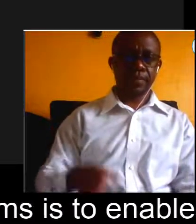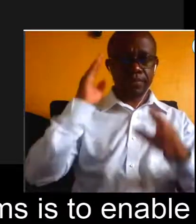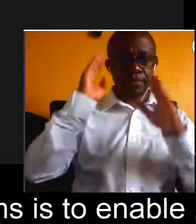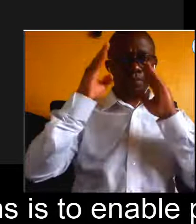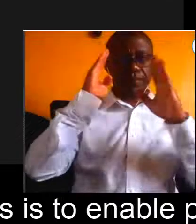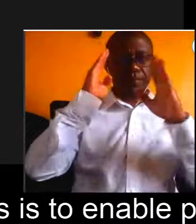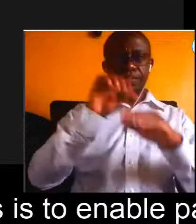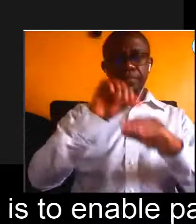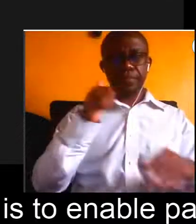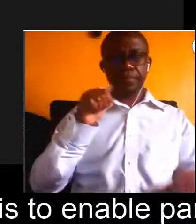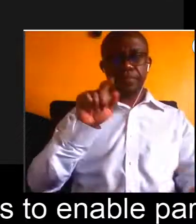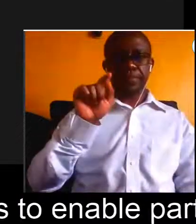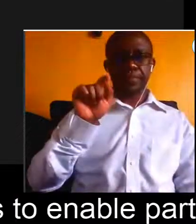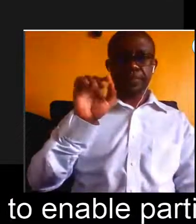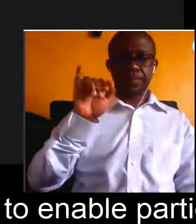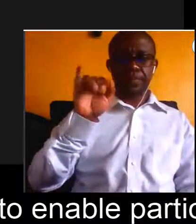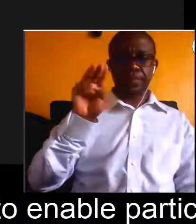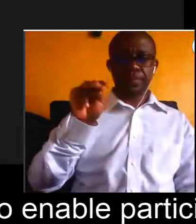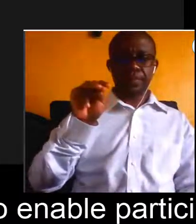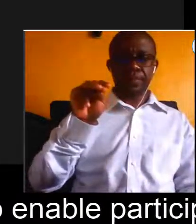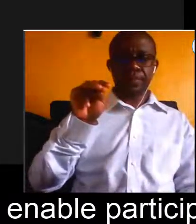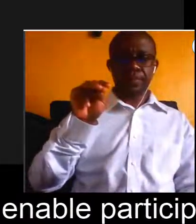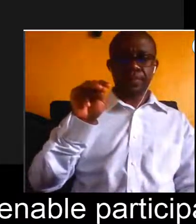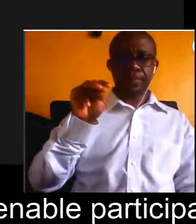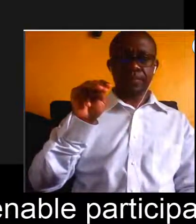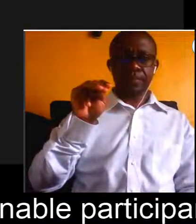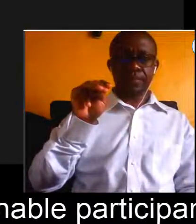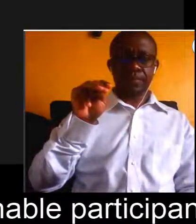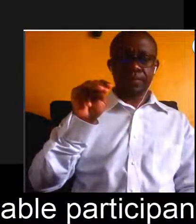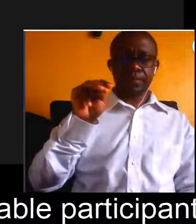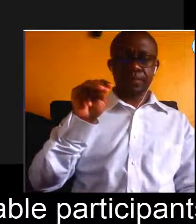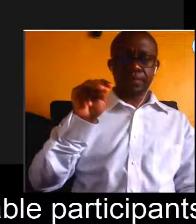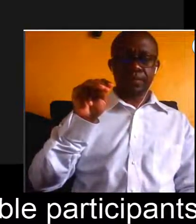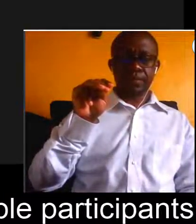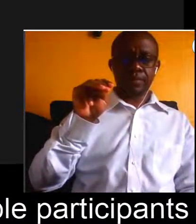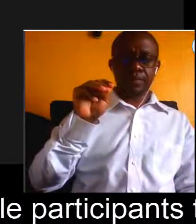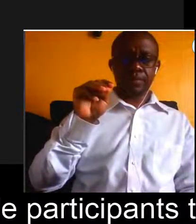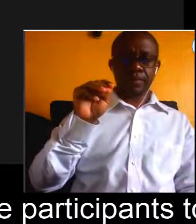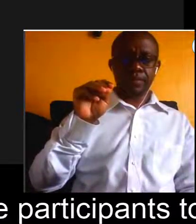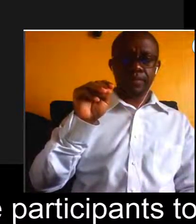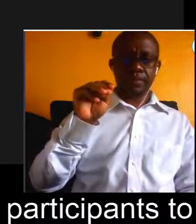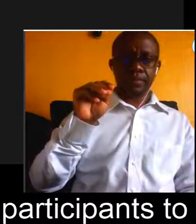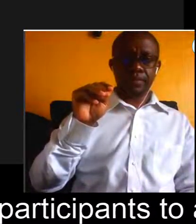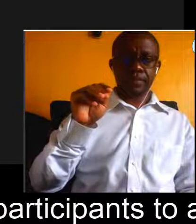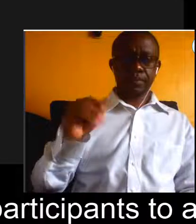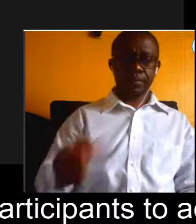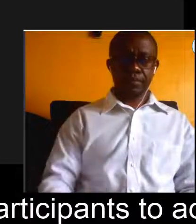Frank. Yeah. Hello, Tim.